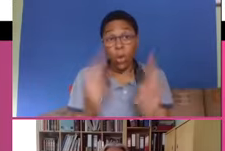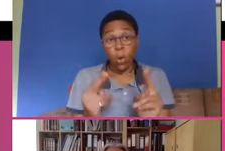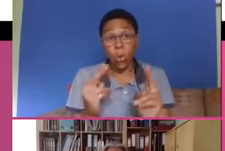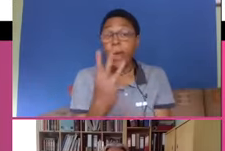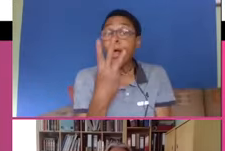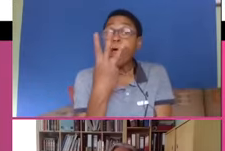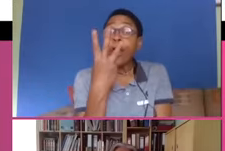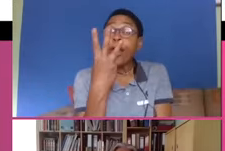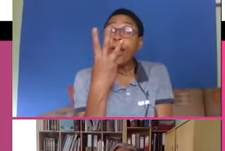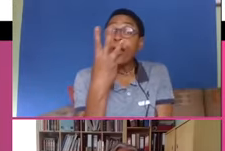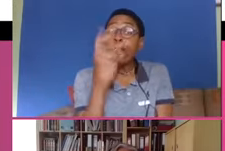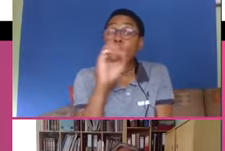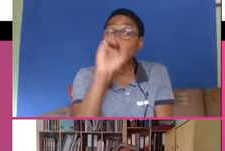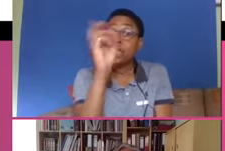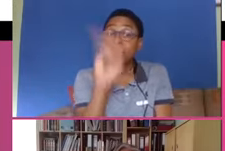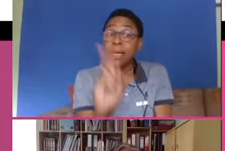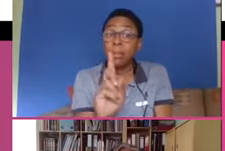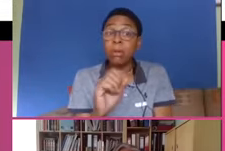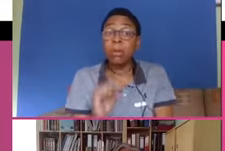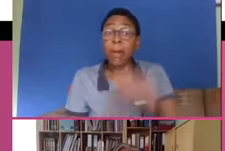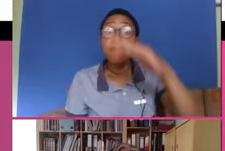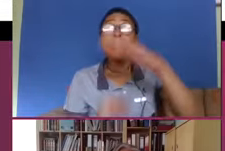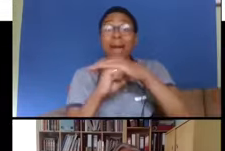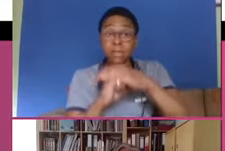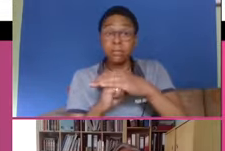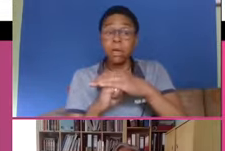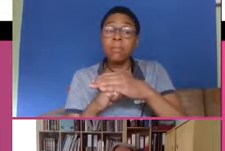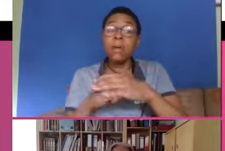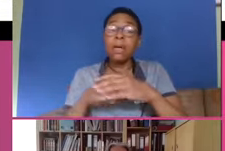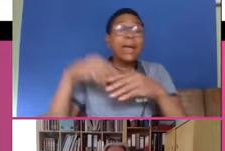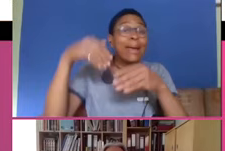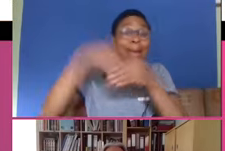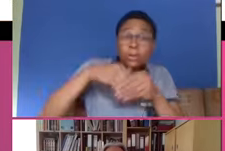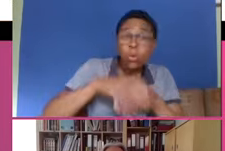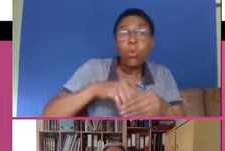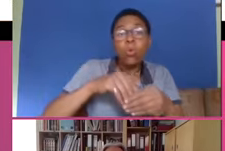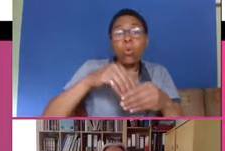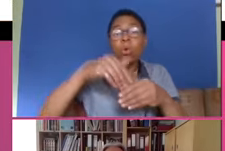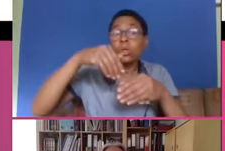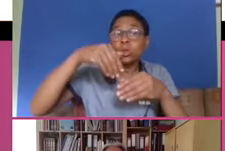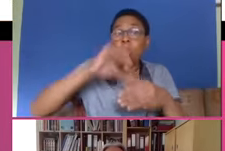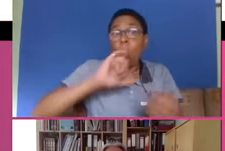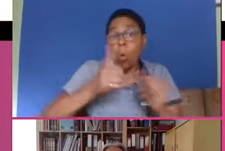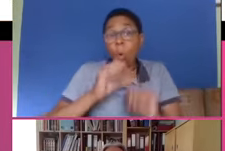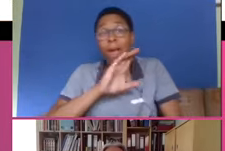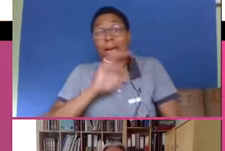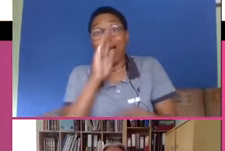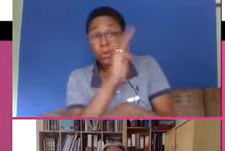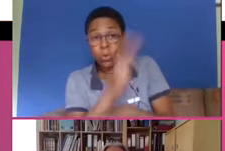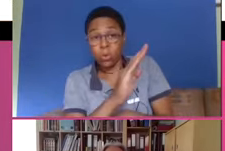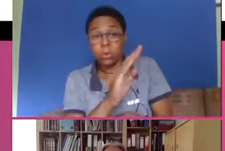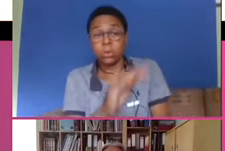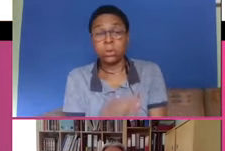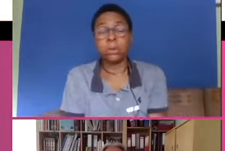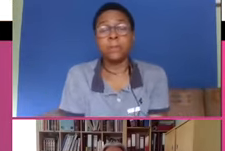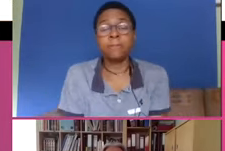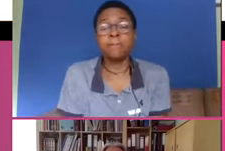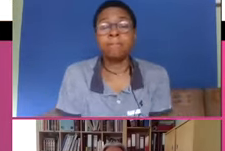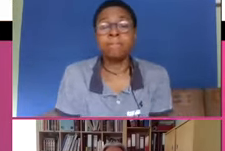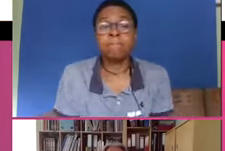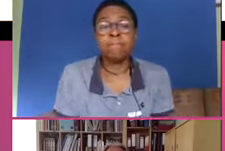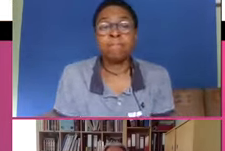and other outdoor spaces. business and venues